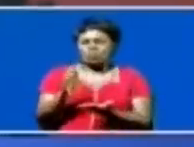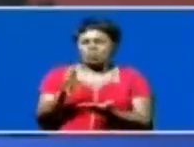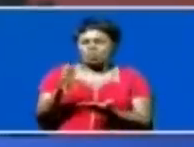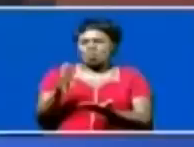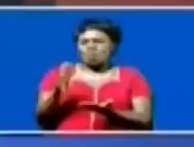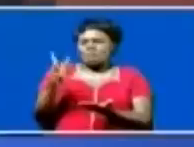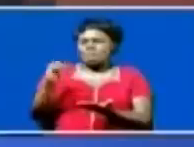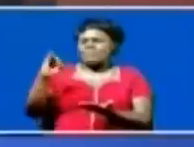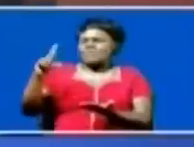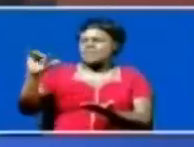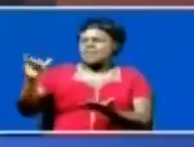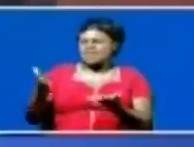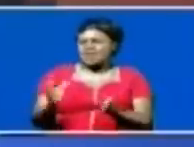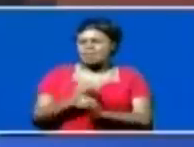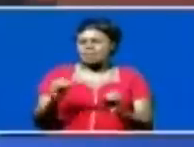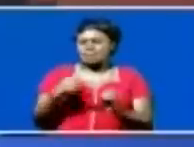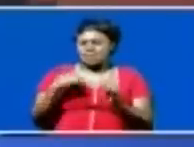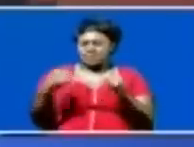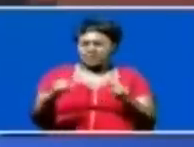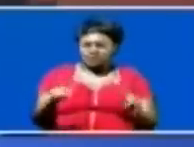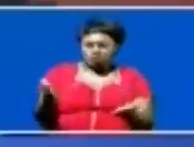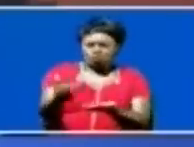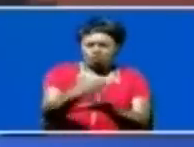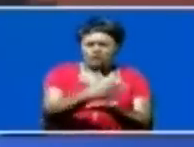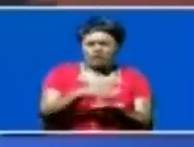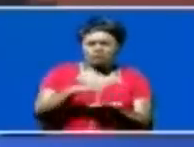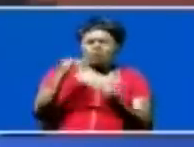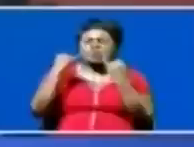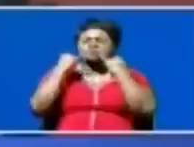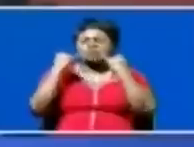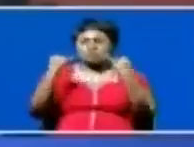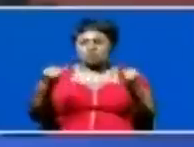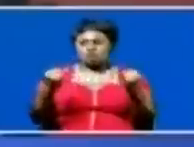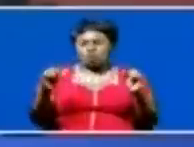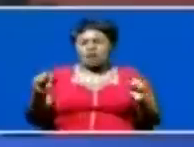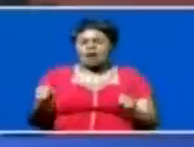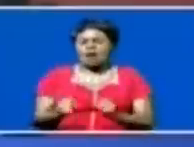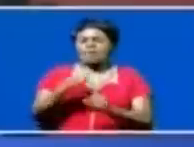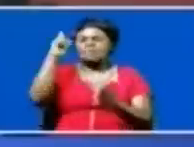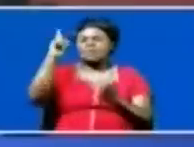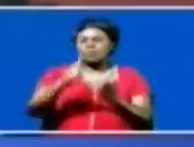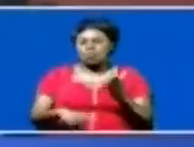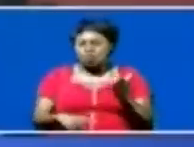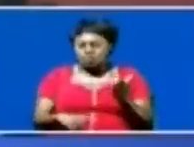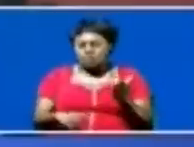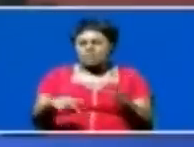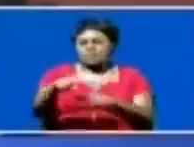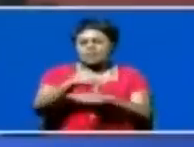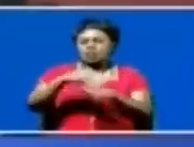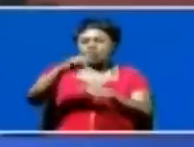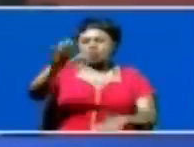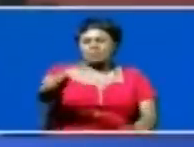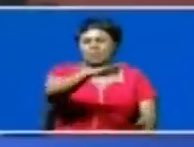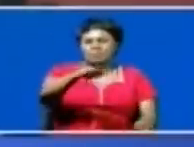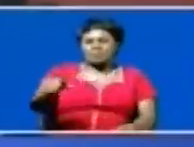Odhiambo, but I'm just trying to pick more information, of course, on what transpired in the National